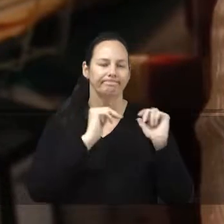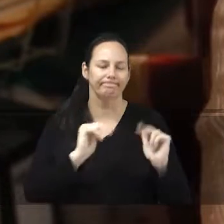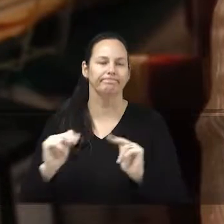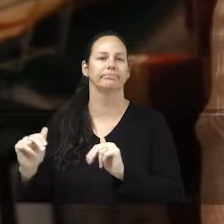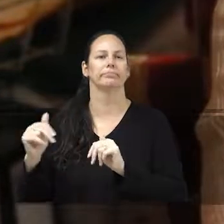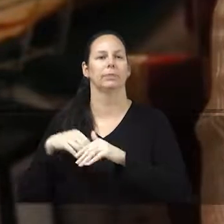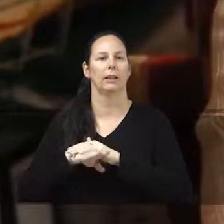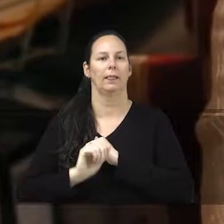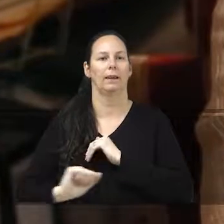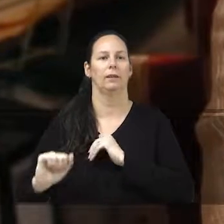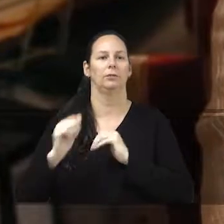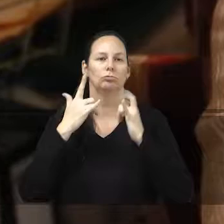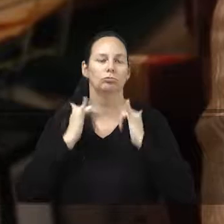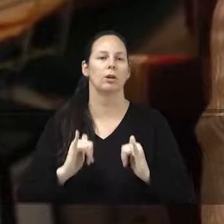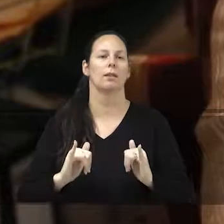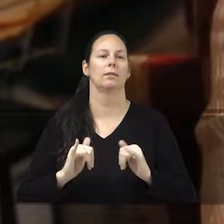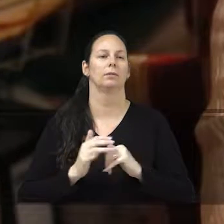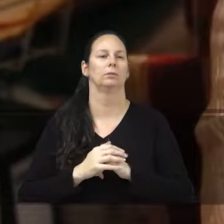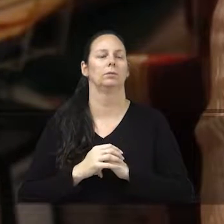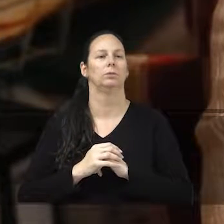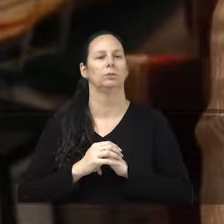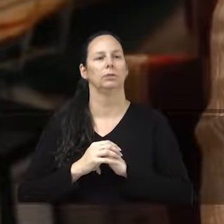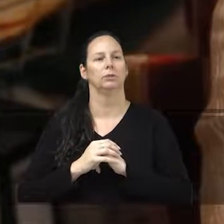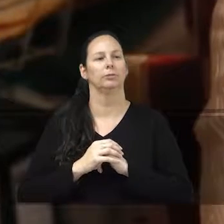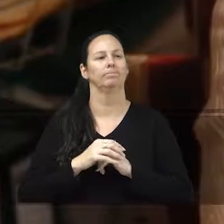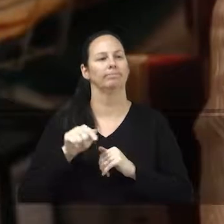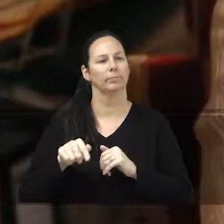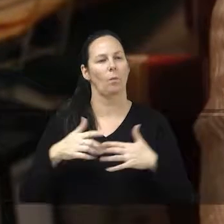nurtured in their trials, as well as